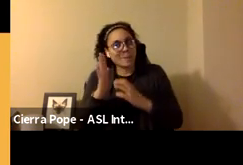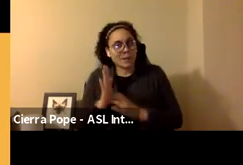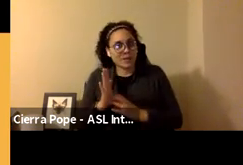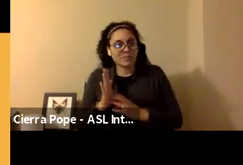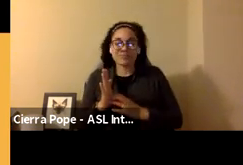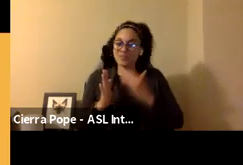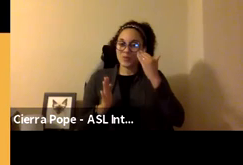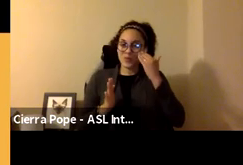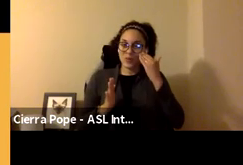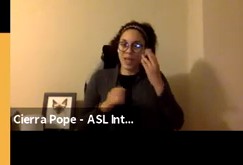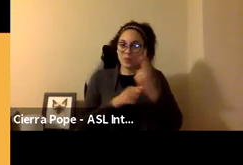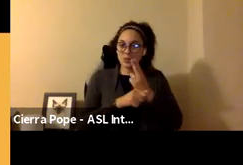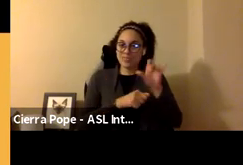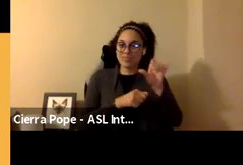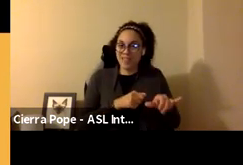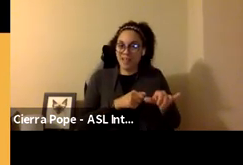executive skill language.